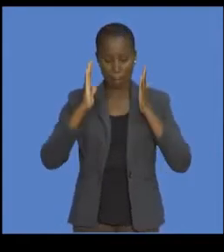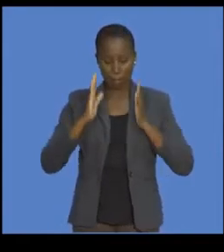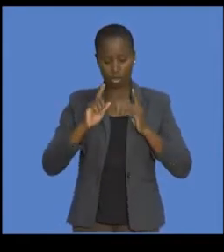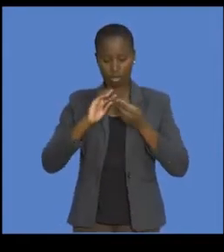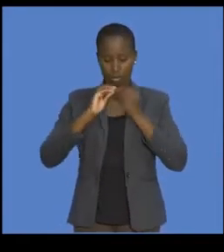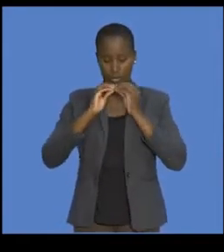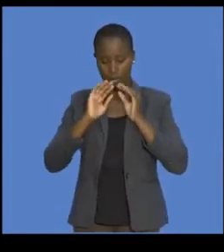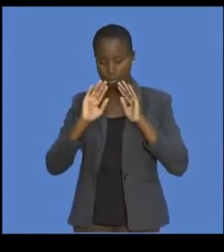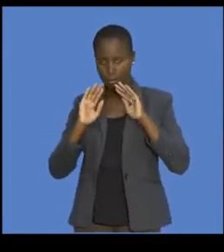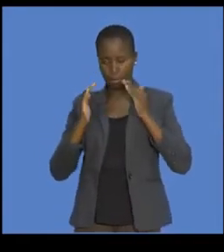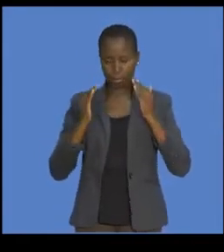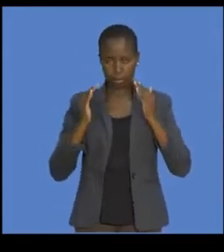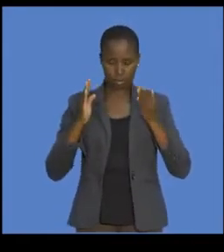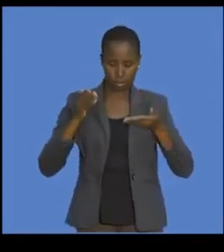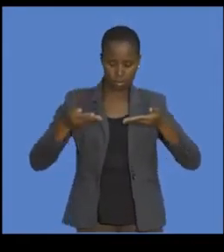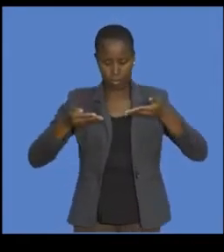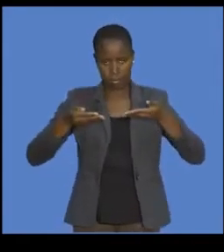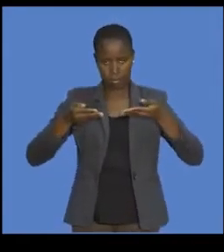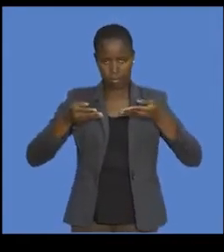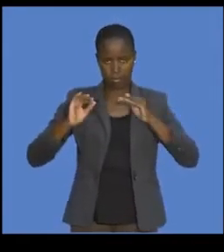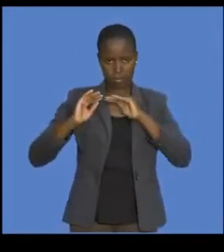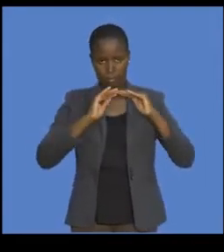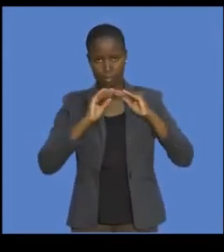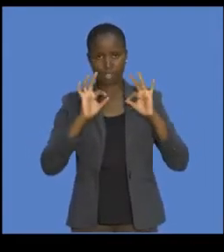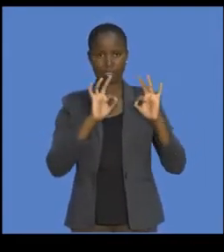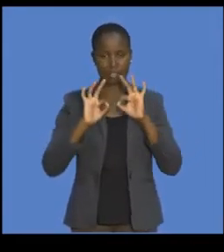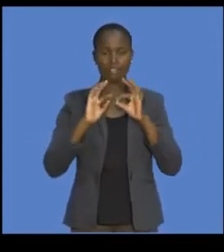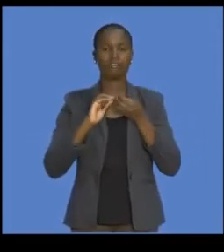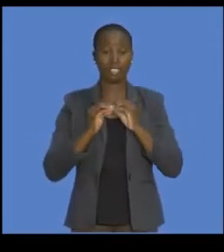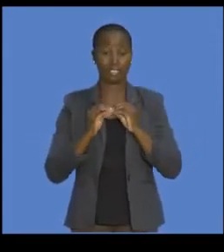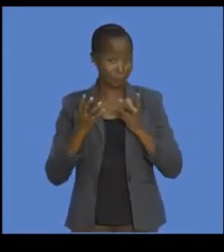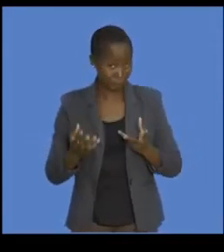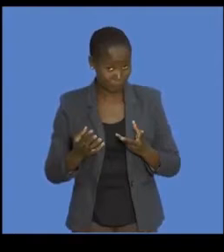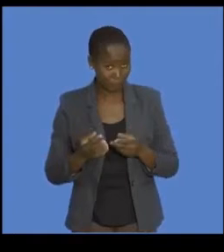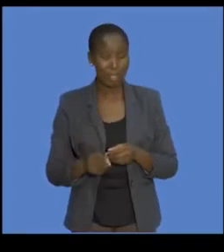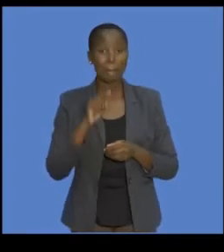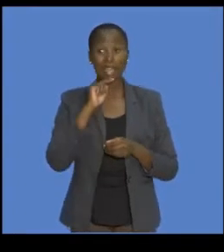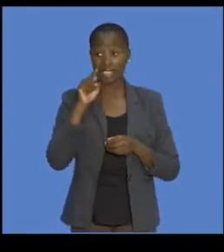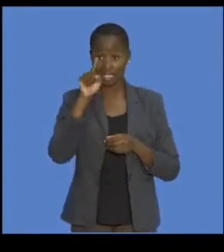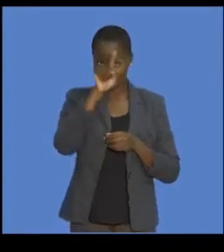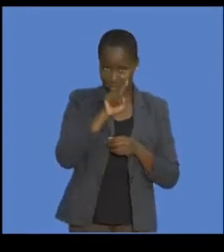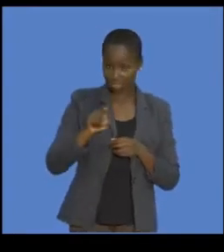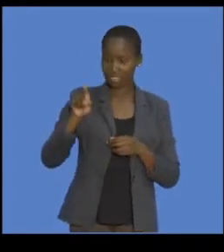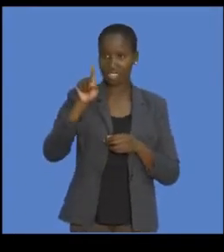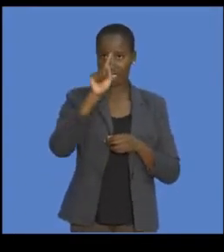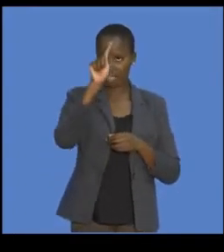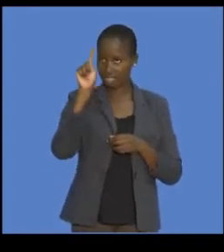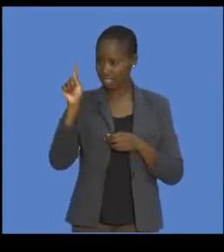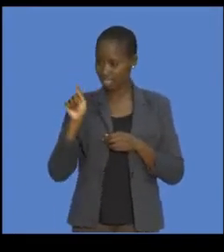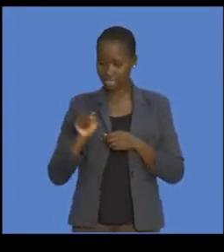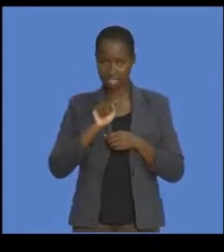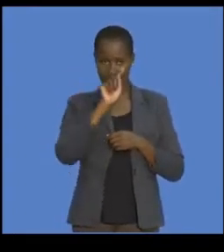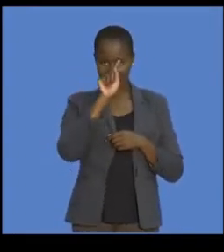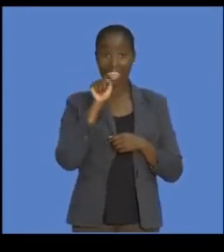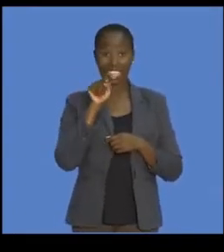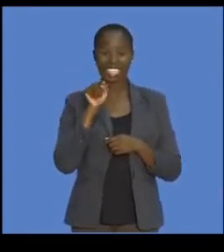or restore what the imbalance was. And so this cycle of events ensures that there is